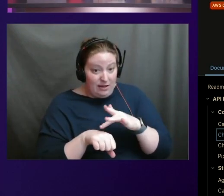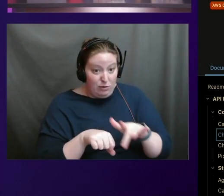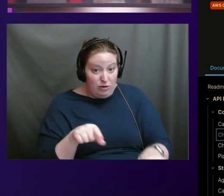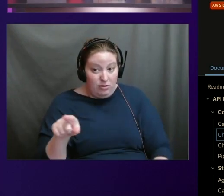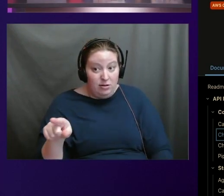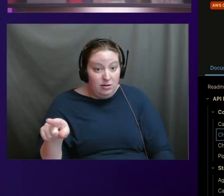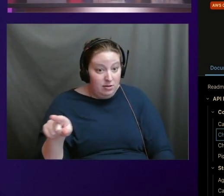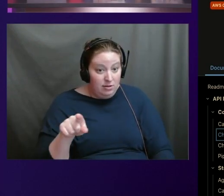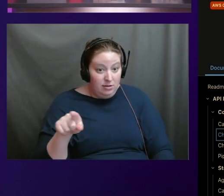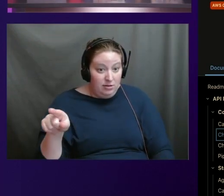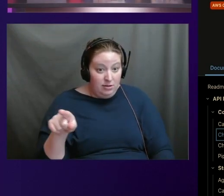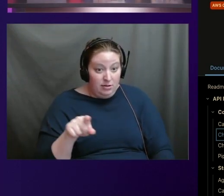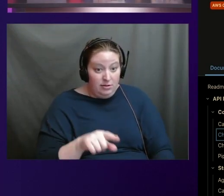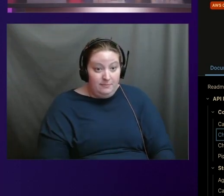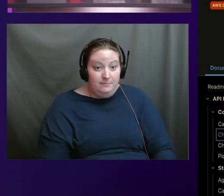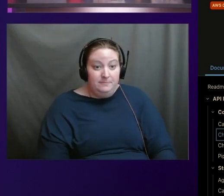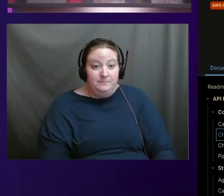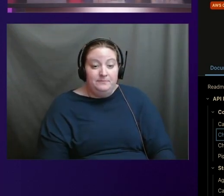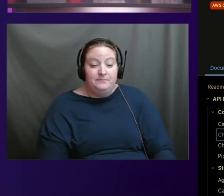So